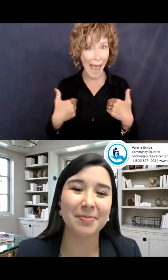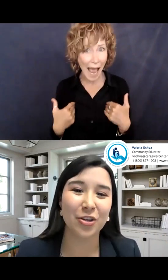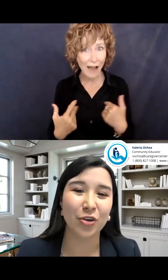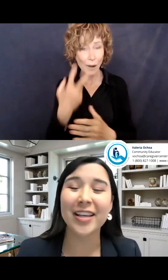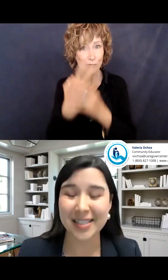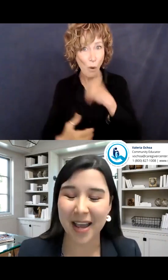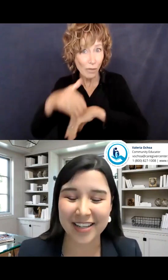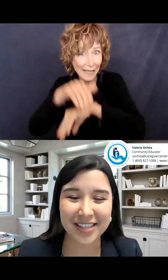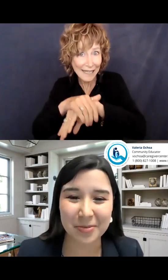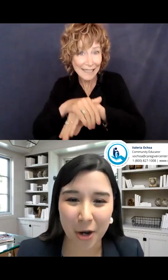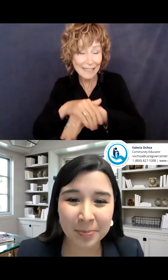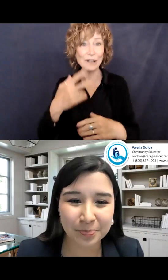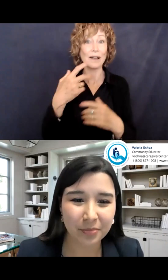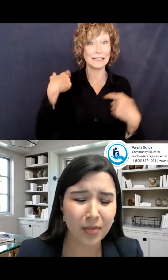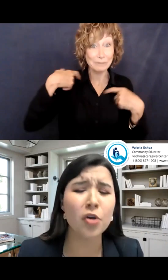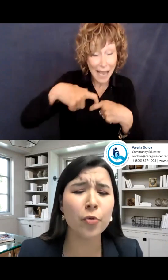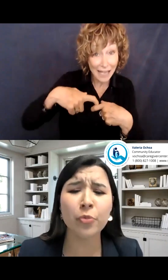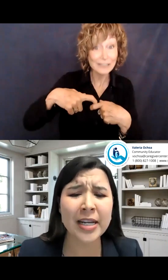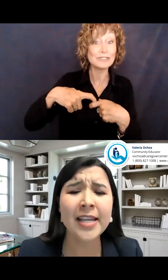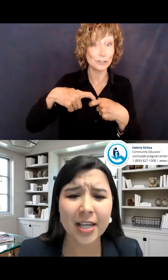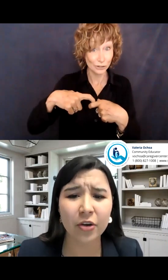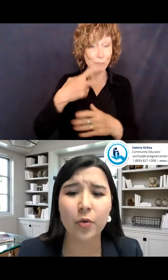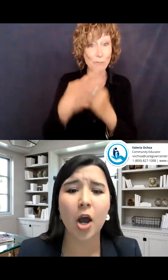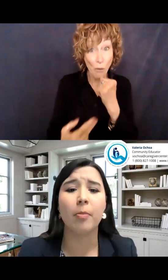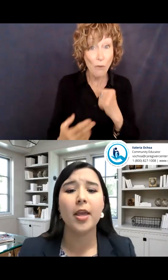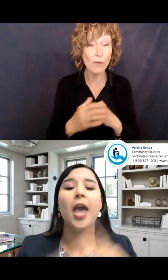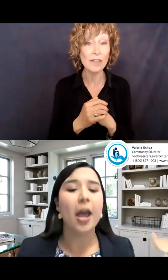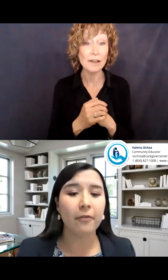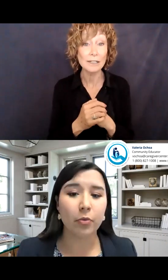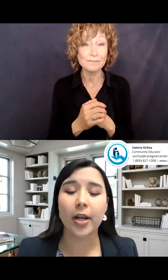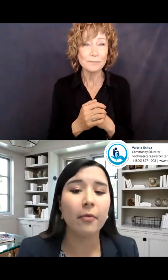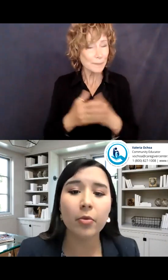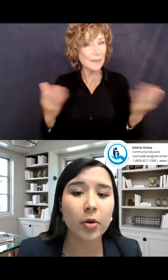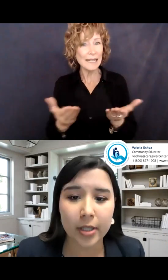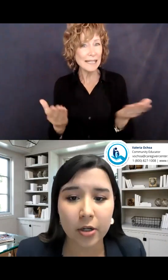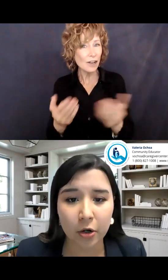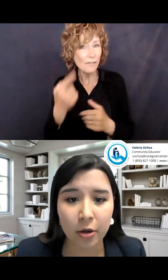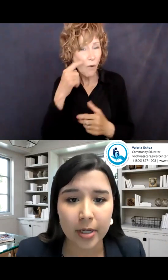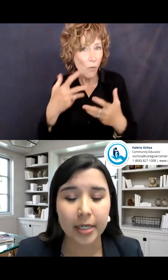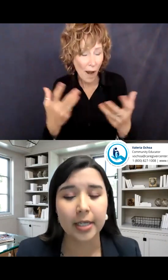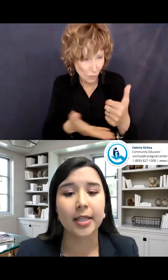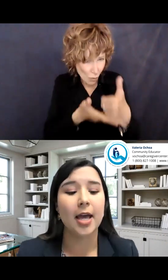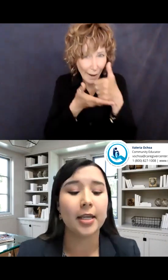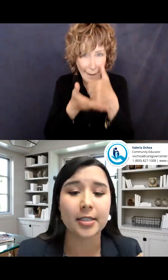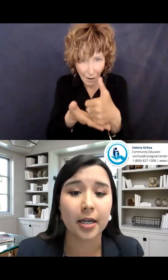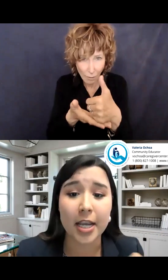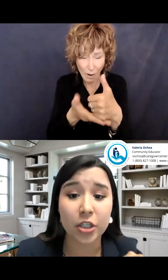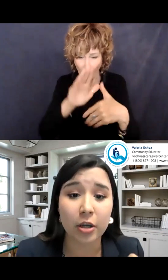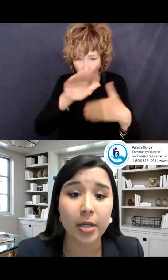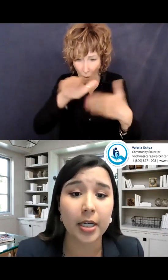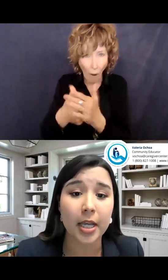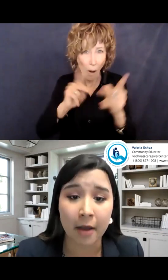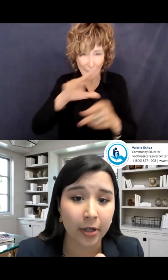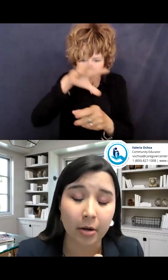and Espanol, in Spanish as well. And we're really here to help everyone within our community. That is the